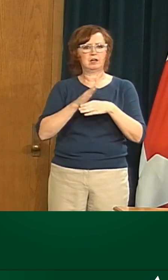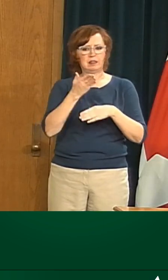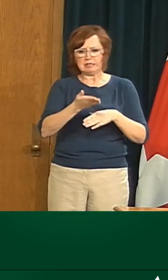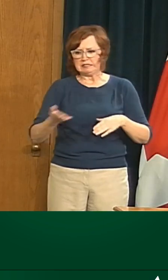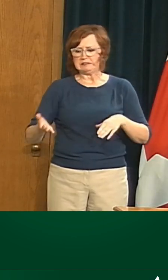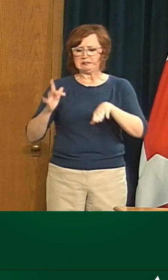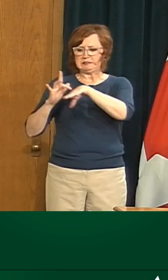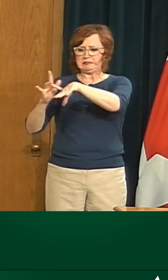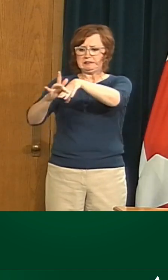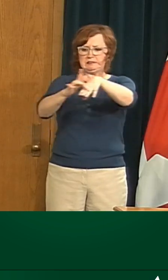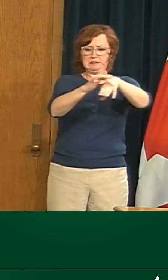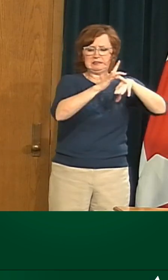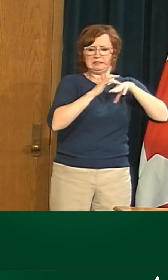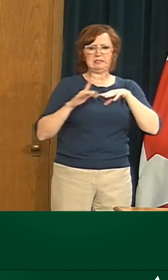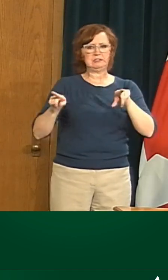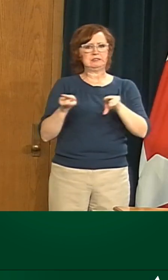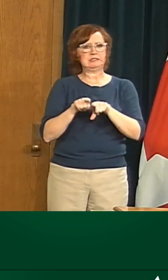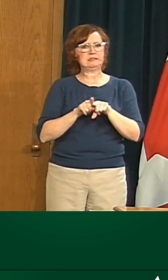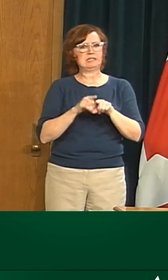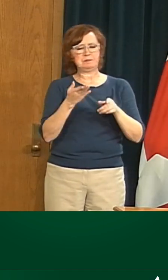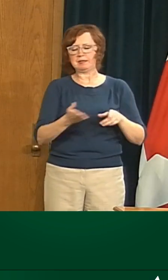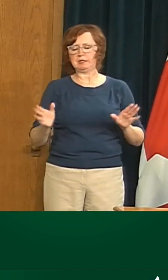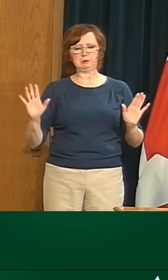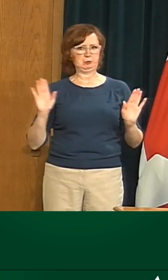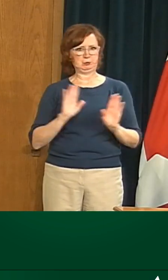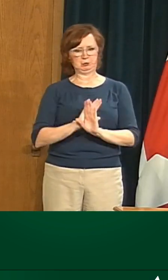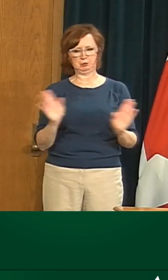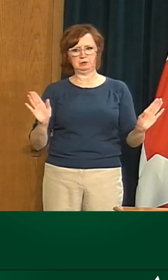be something to sustain us for the next few weeks,